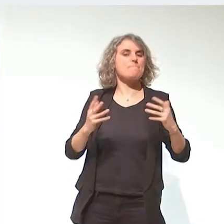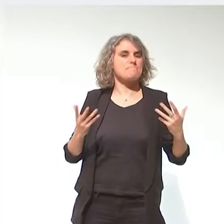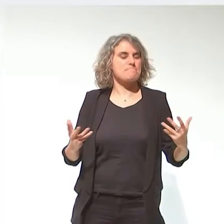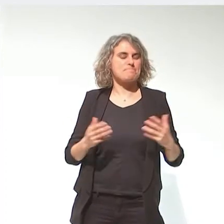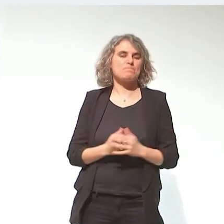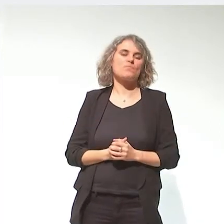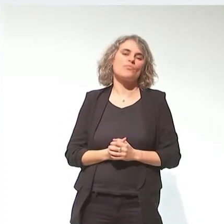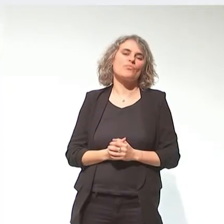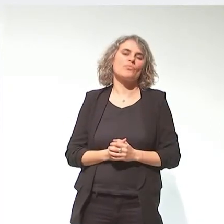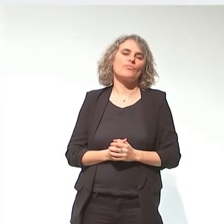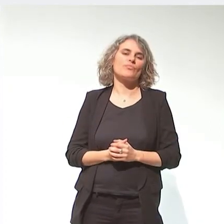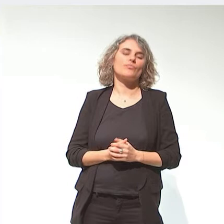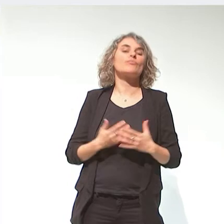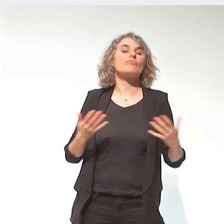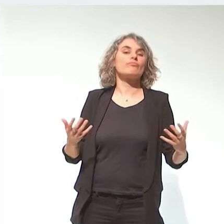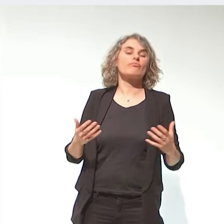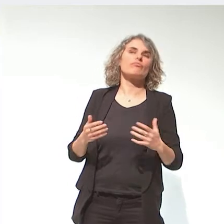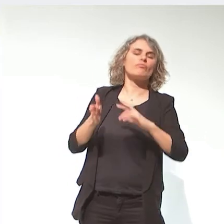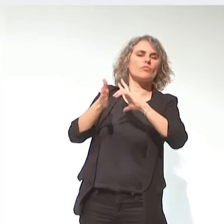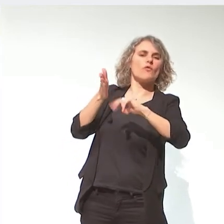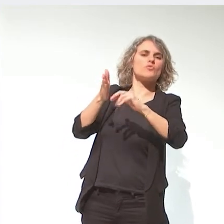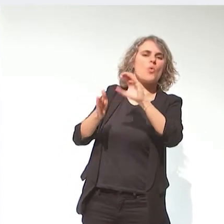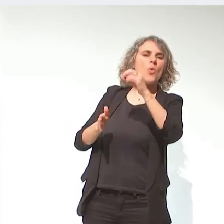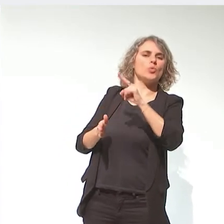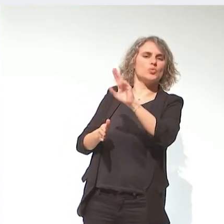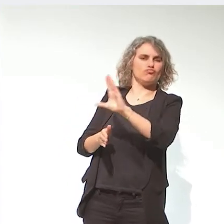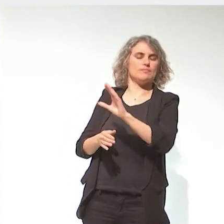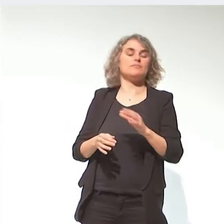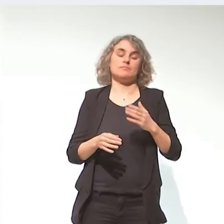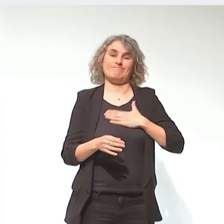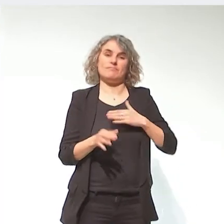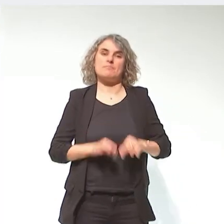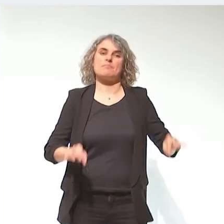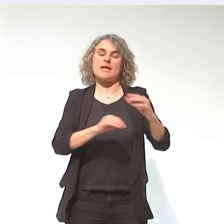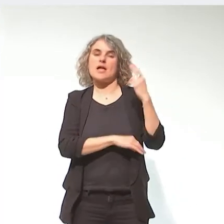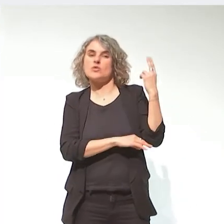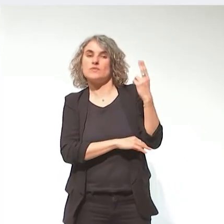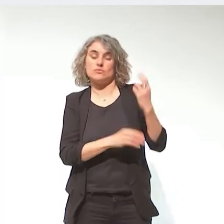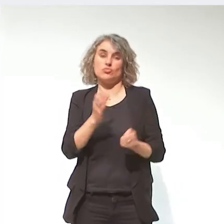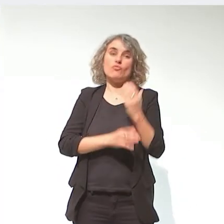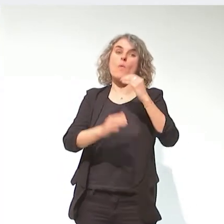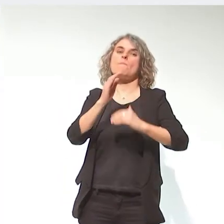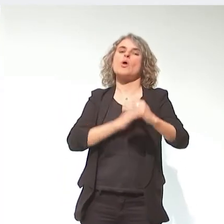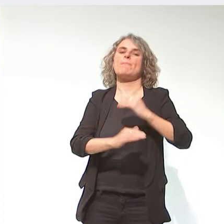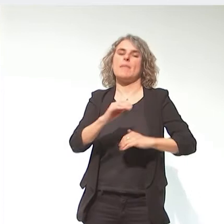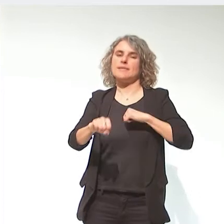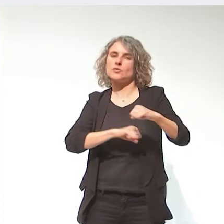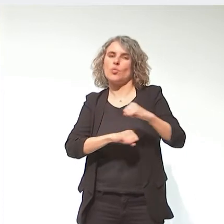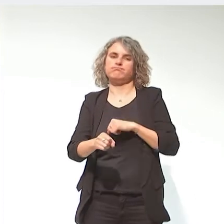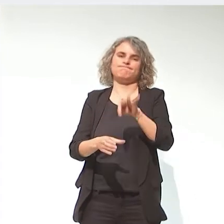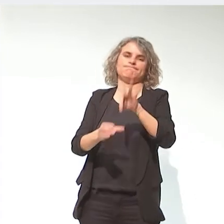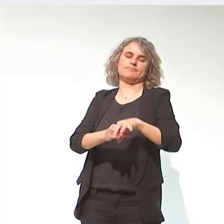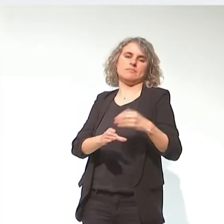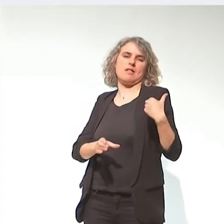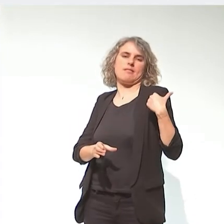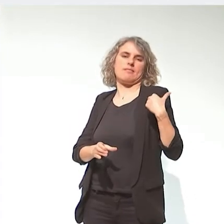Convention, Slovenia has adopted a new action program for persons with disabilities